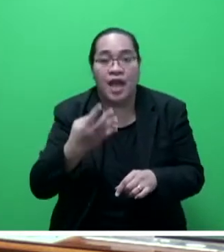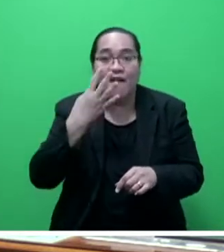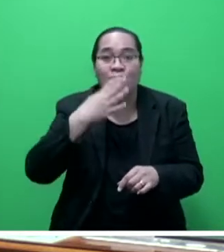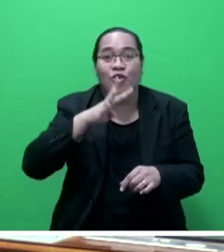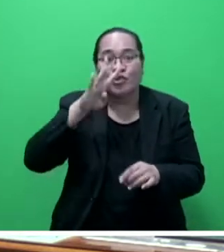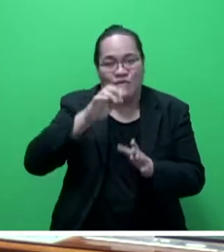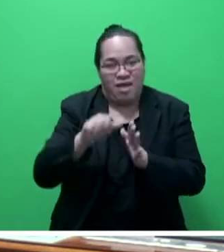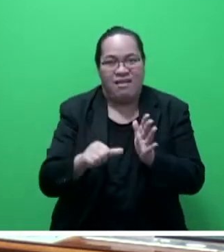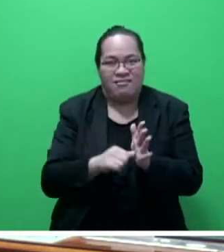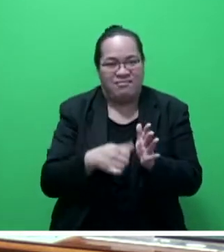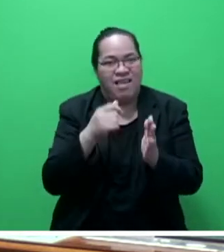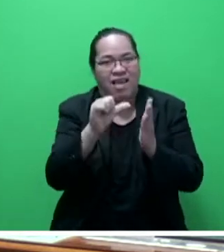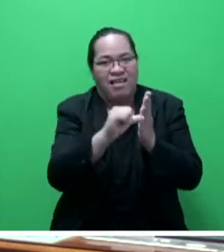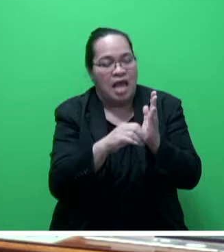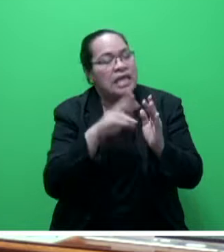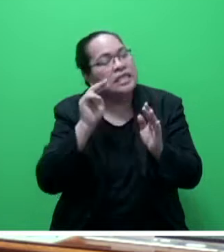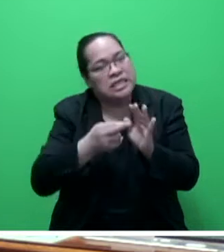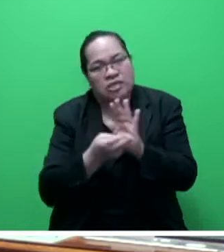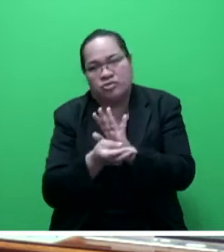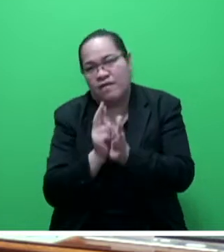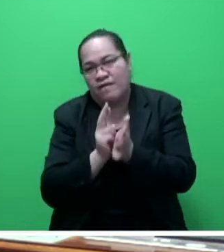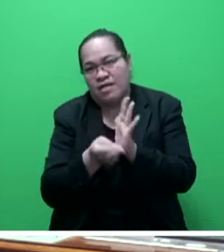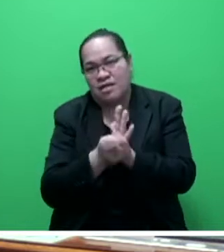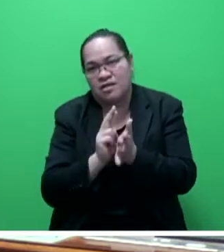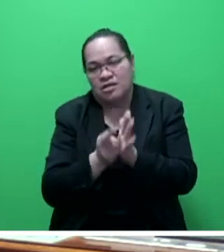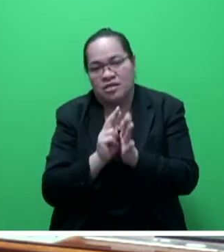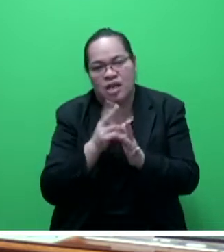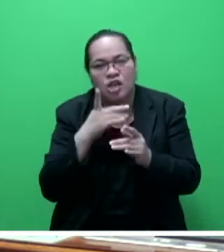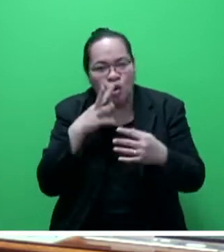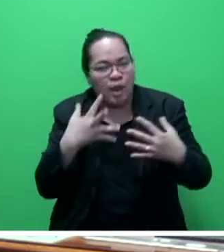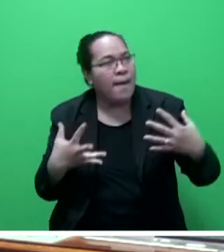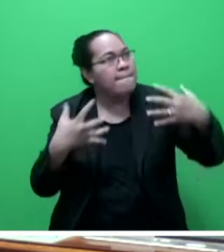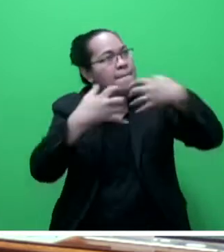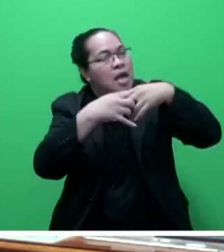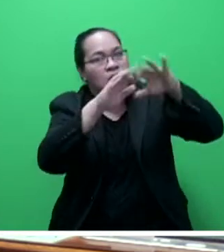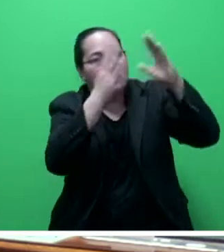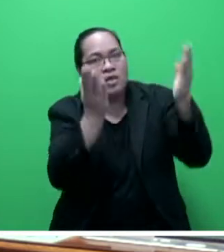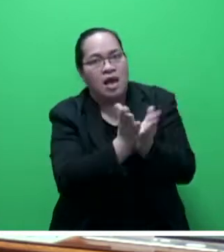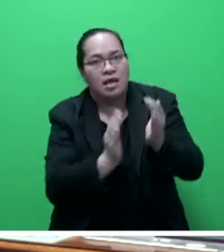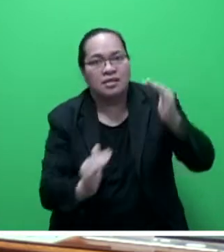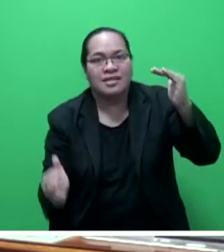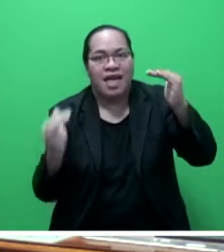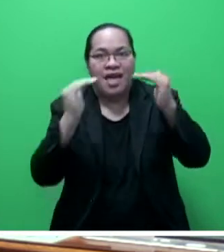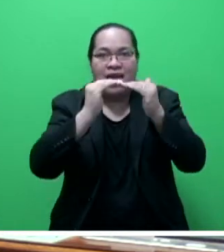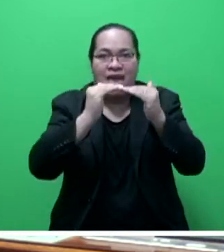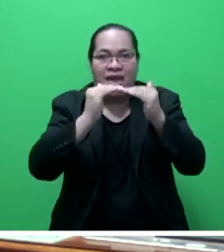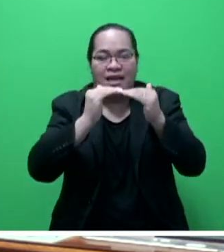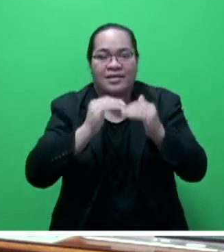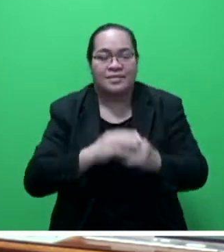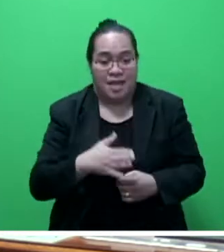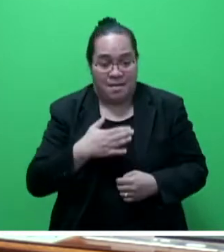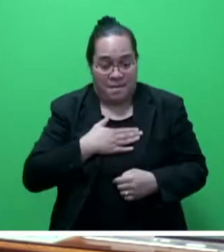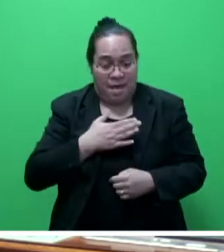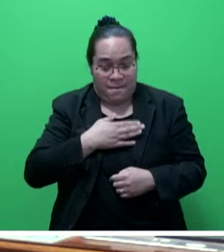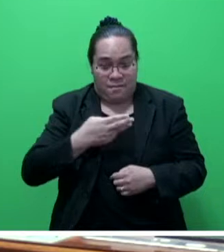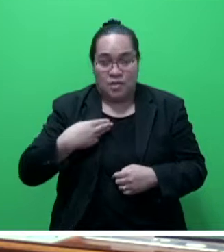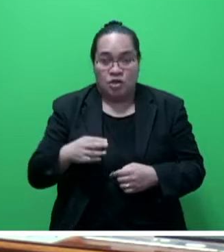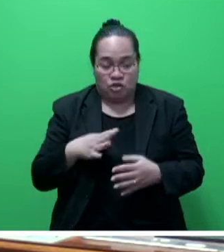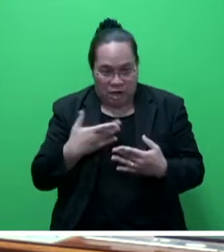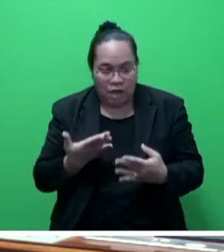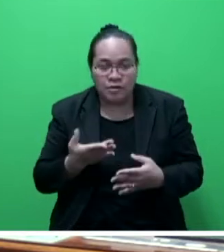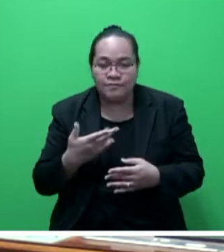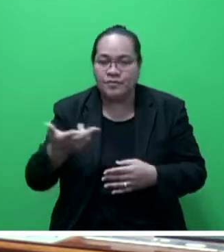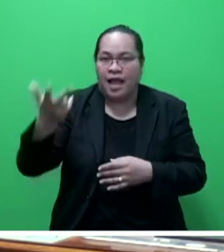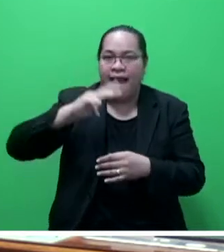42-year-old legislation needs revision to be in par with international planning standards. My ministry has engaged the services